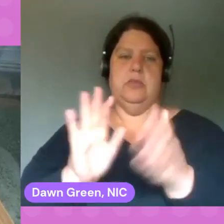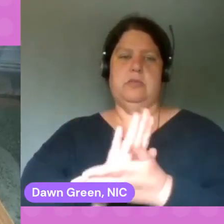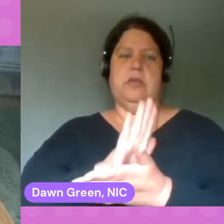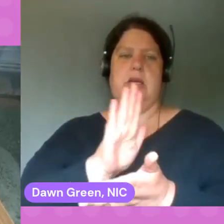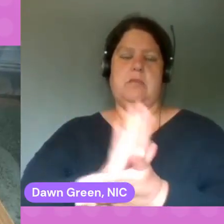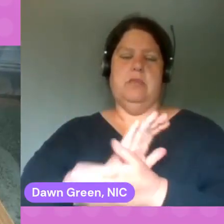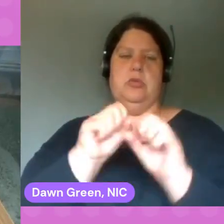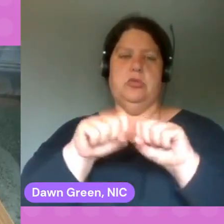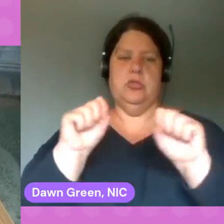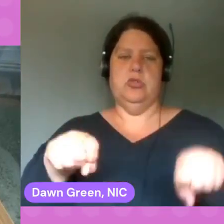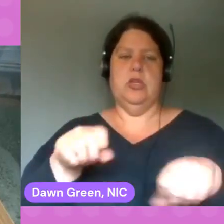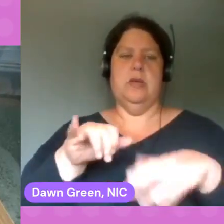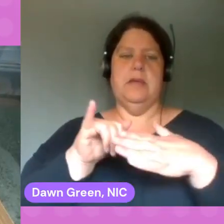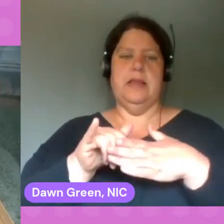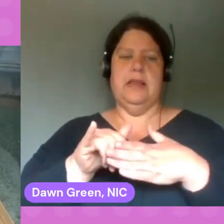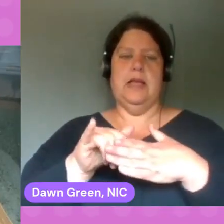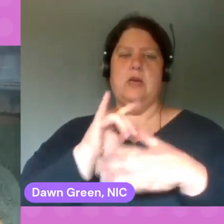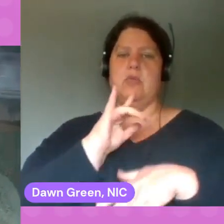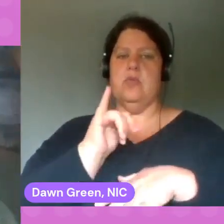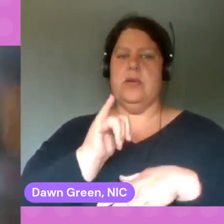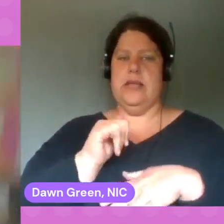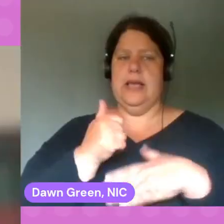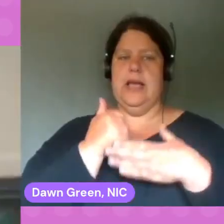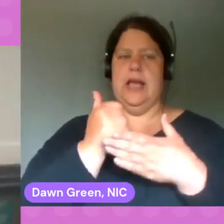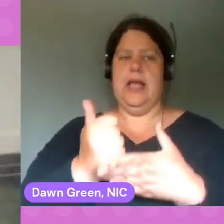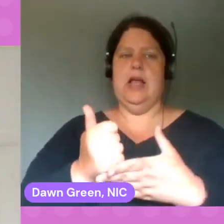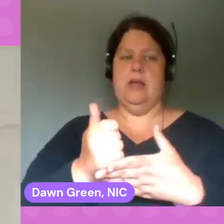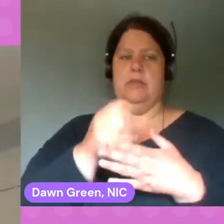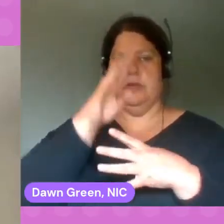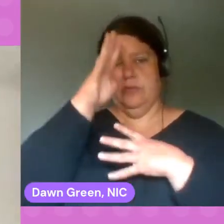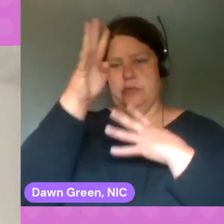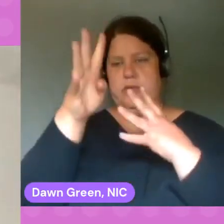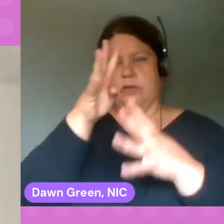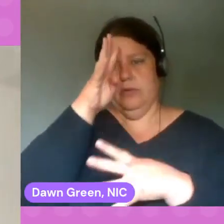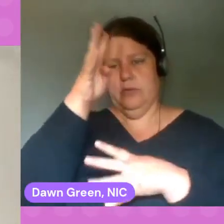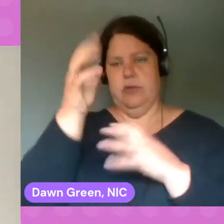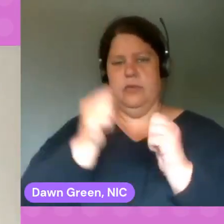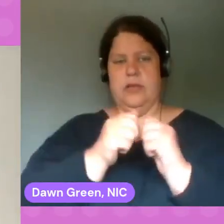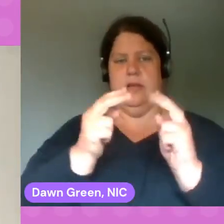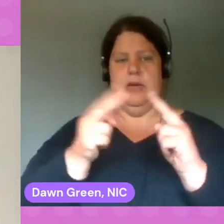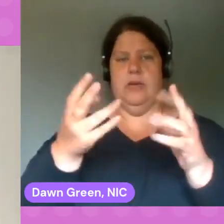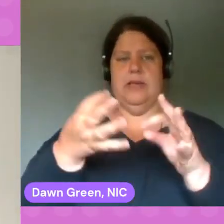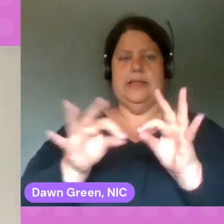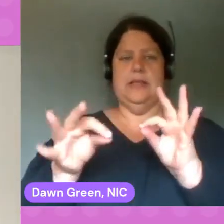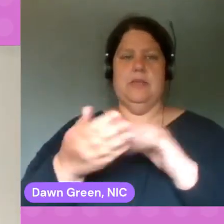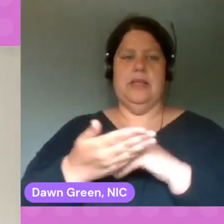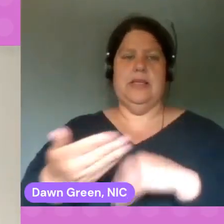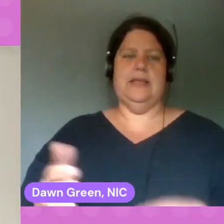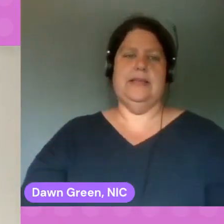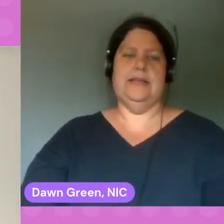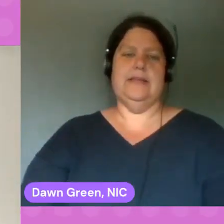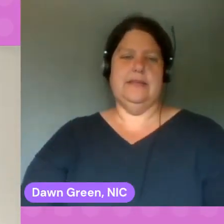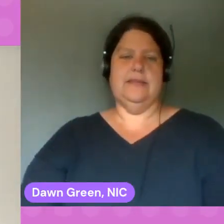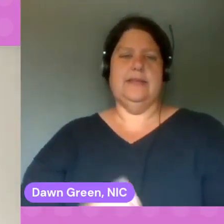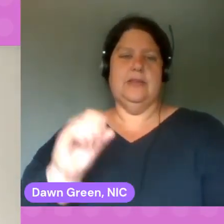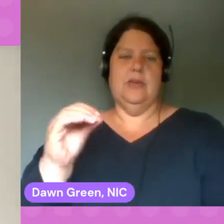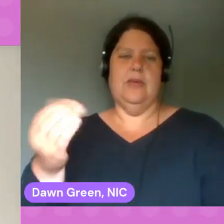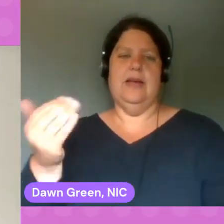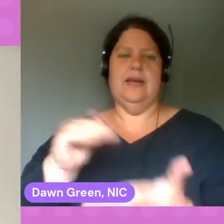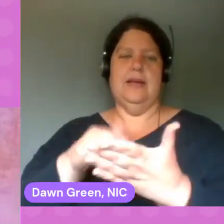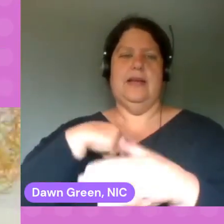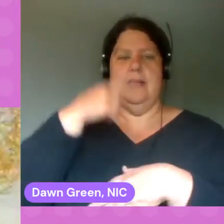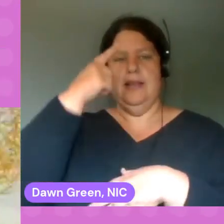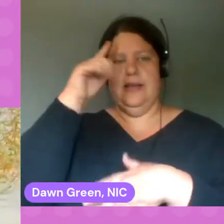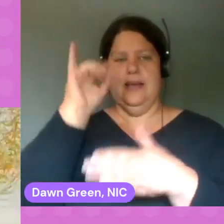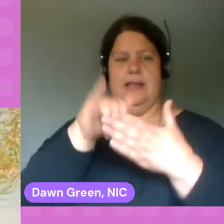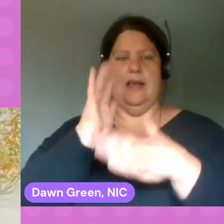goes a long way in getting creative with very simple materials. So again, I think this is going to be a